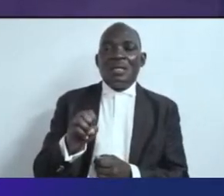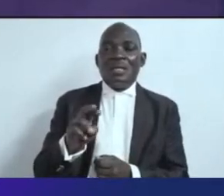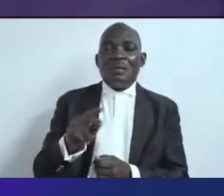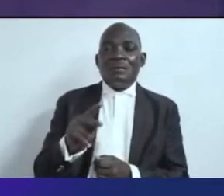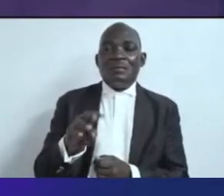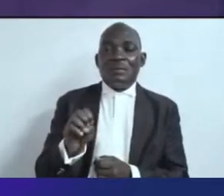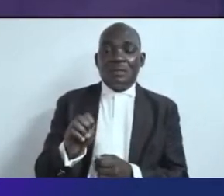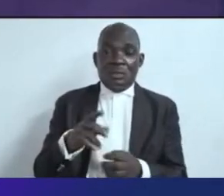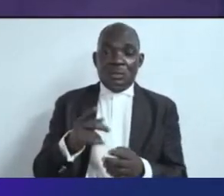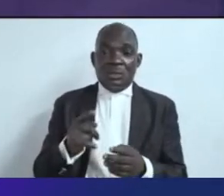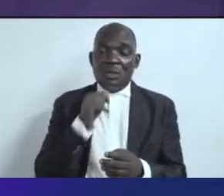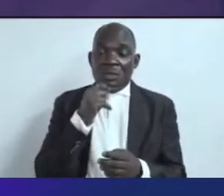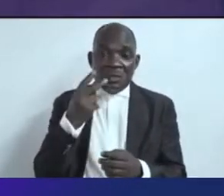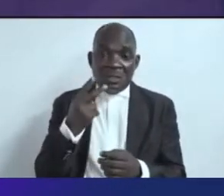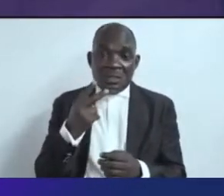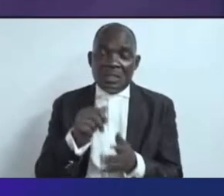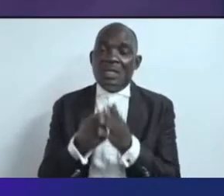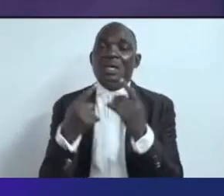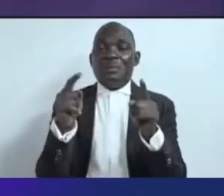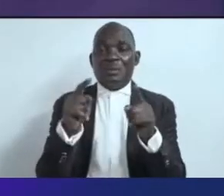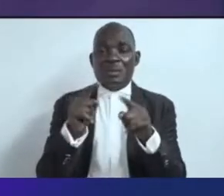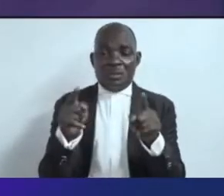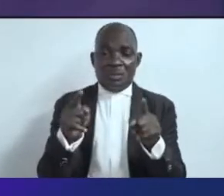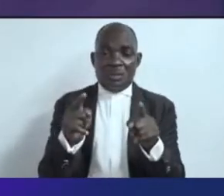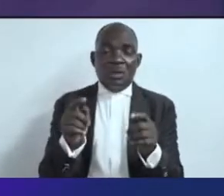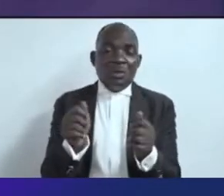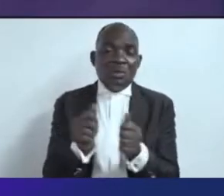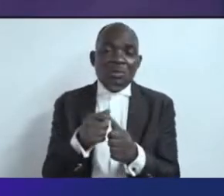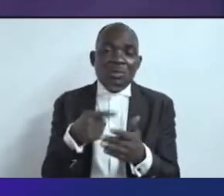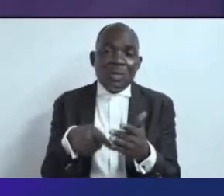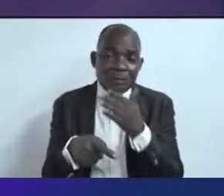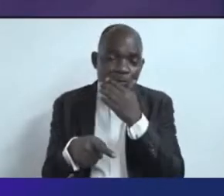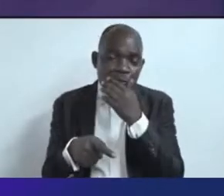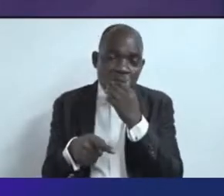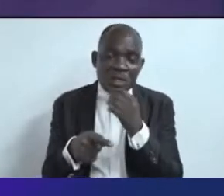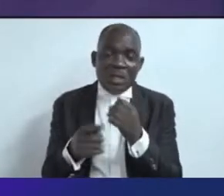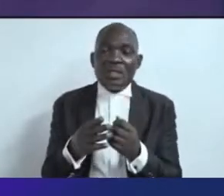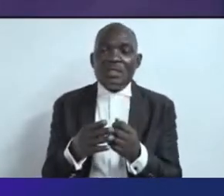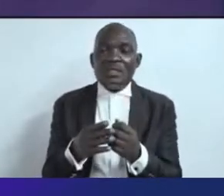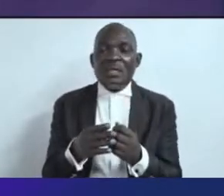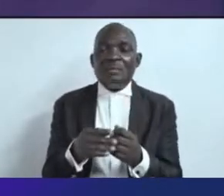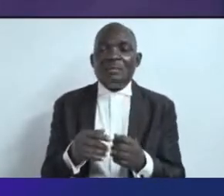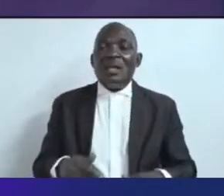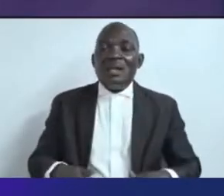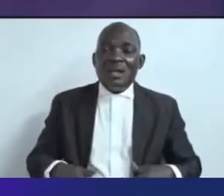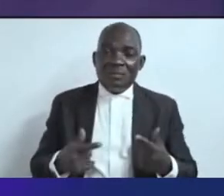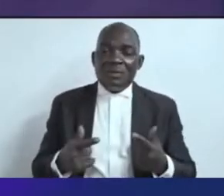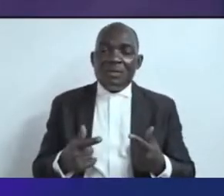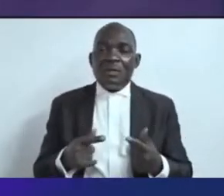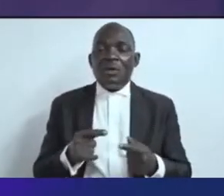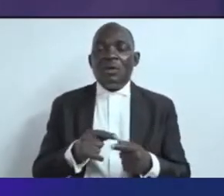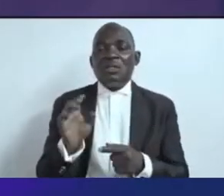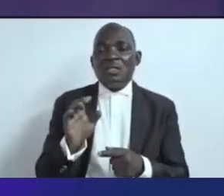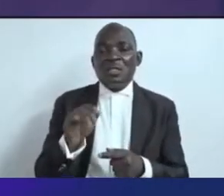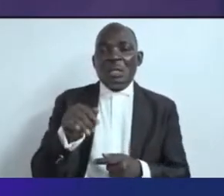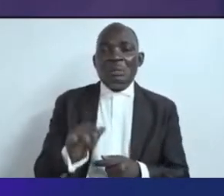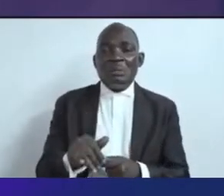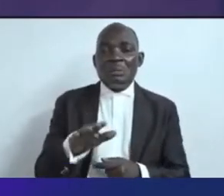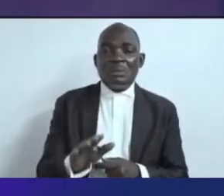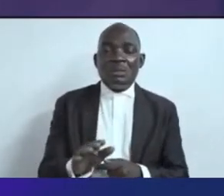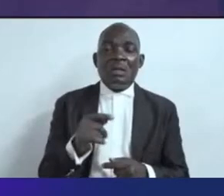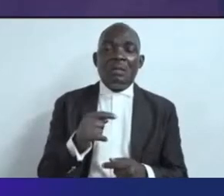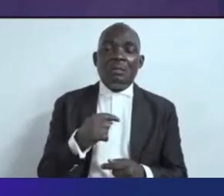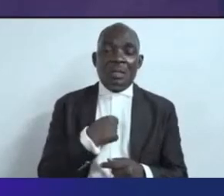that, you are not seeing that pass through in terms of the stability of the currency. So I'll